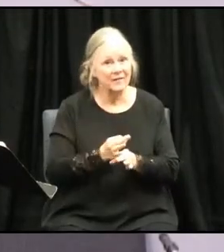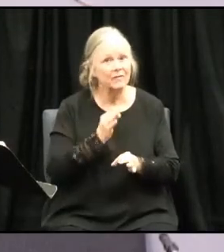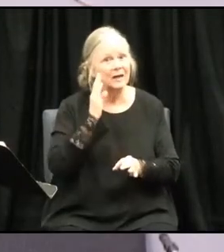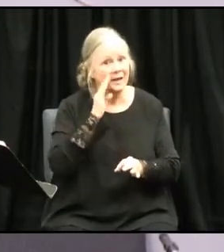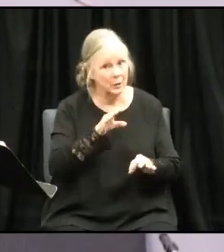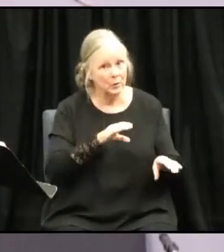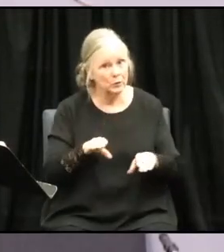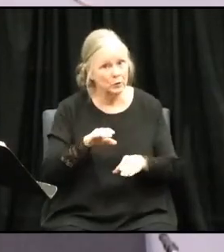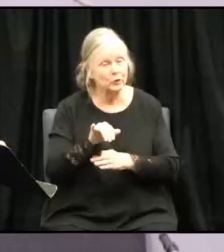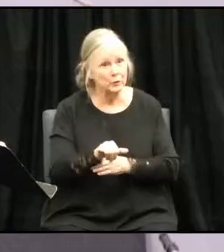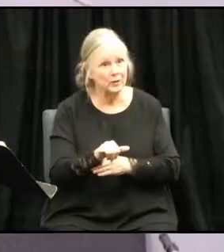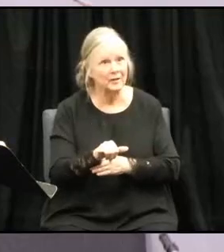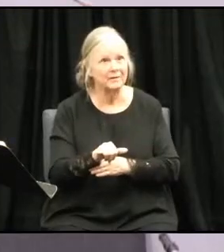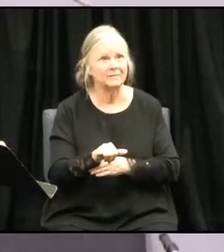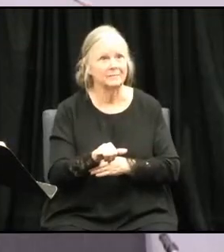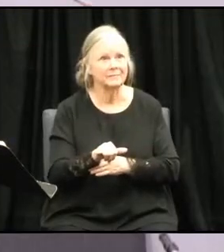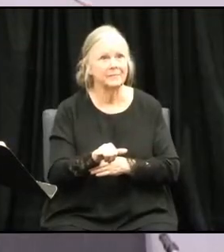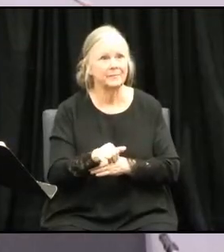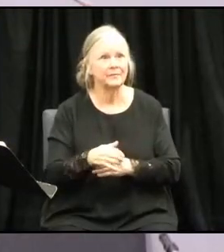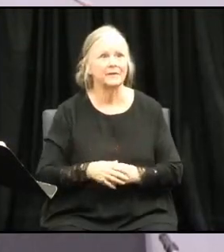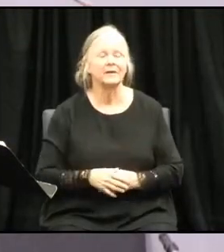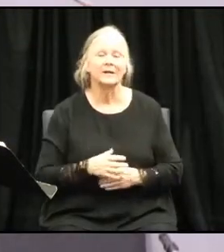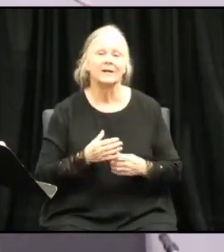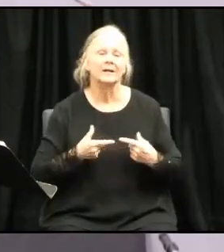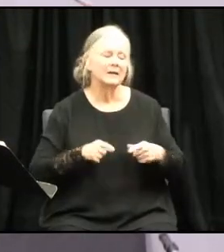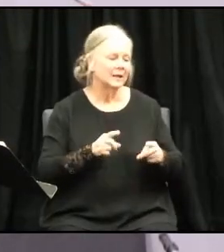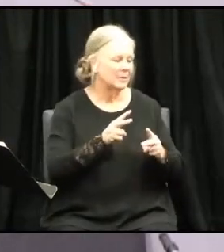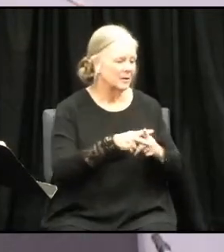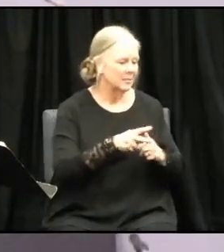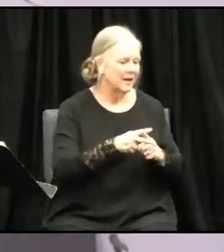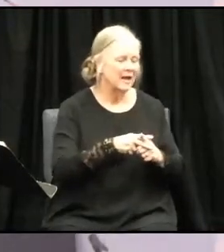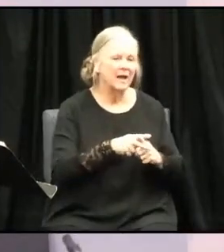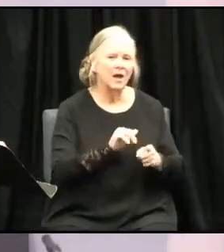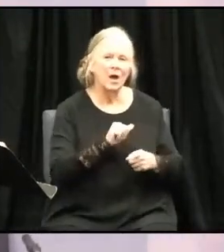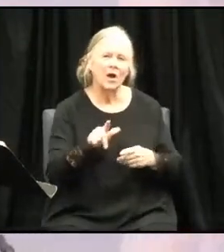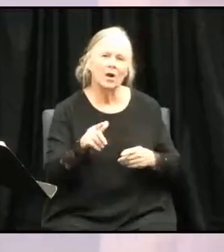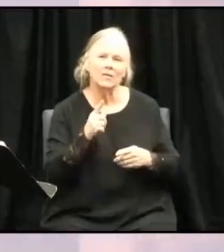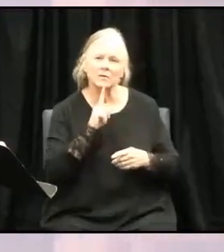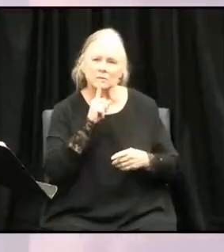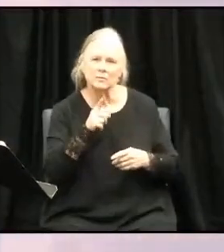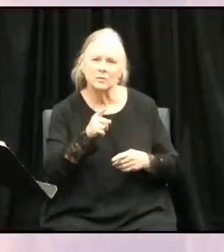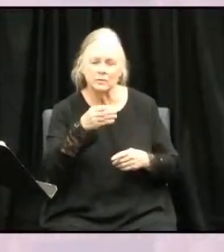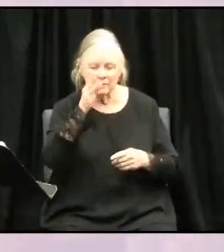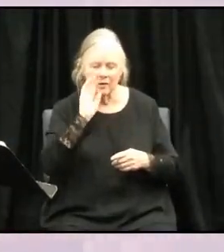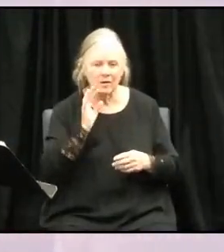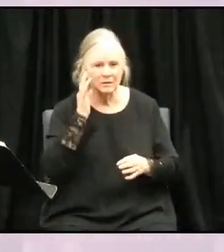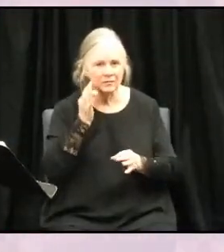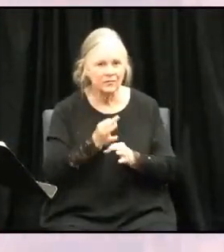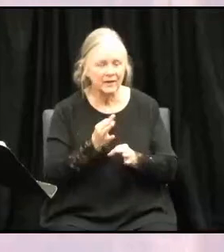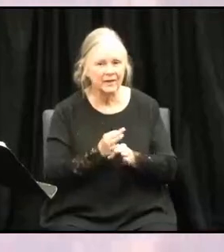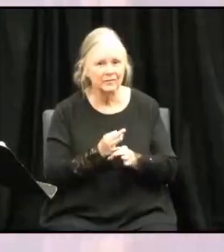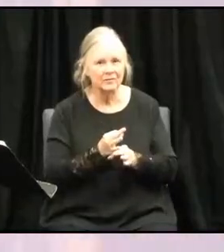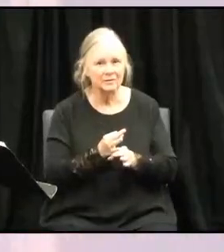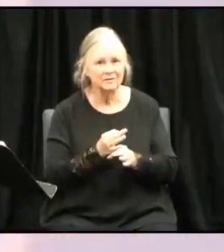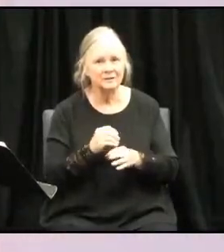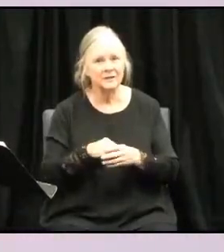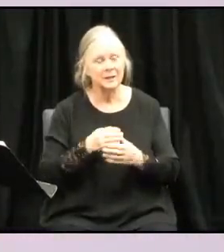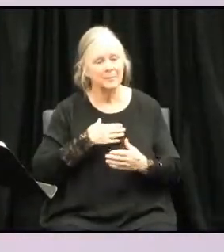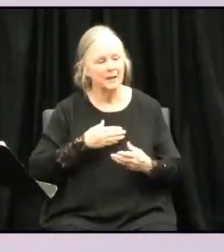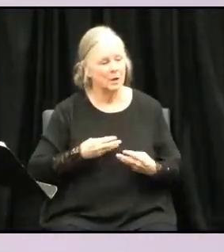Now let me apply all that we've been focused on in this truth of God's faithfulness in my own